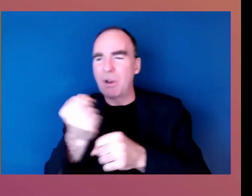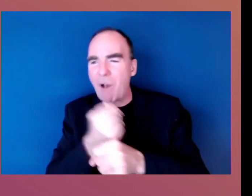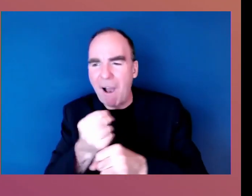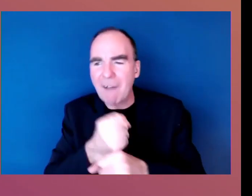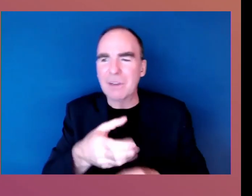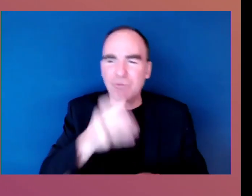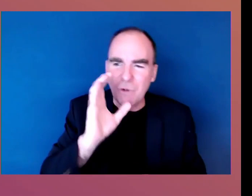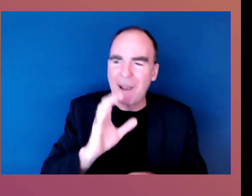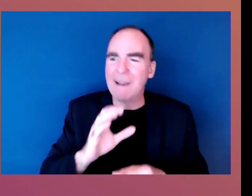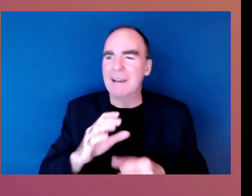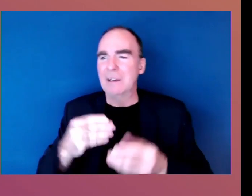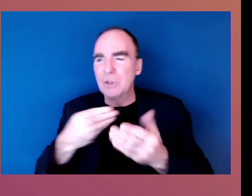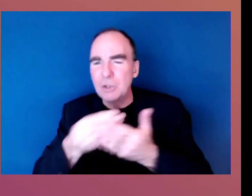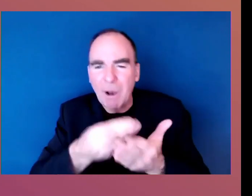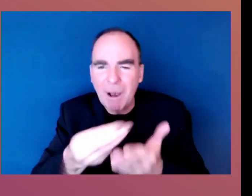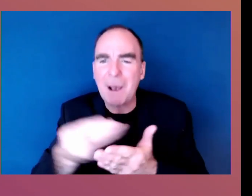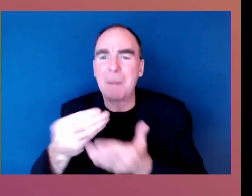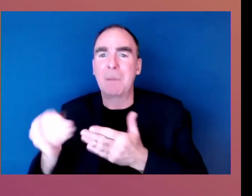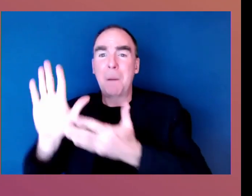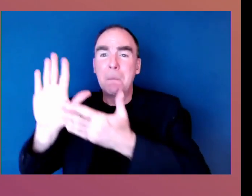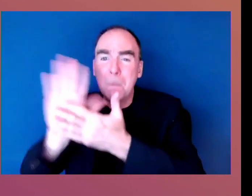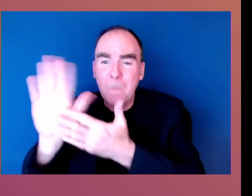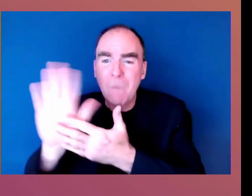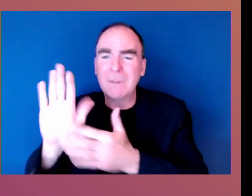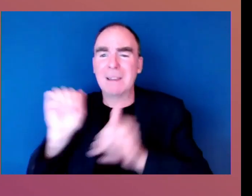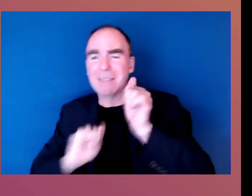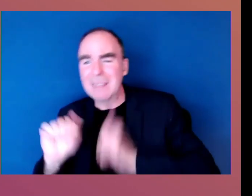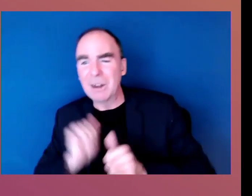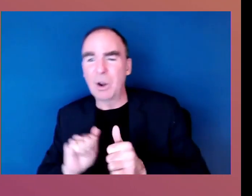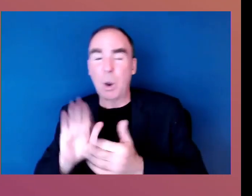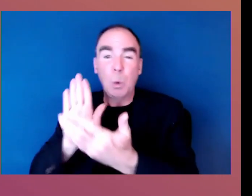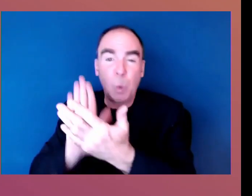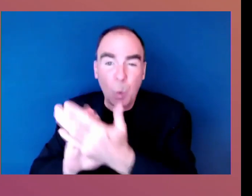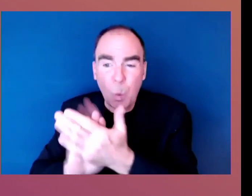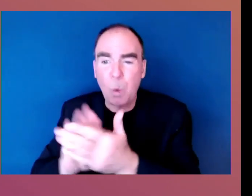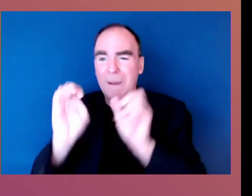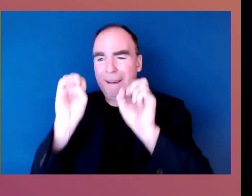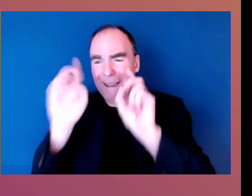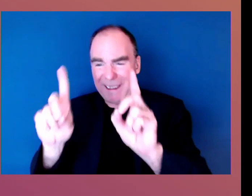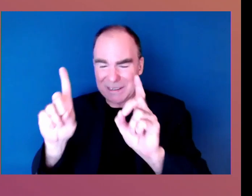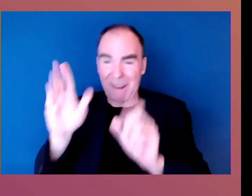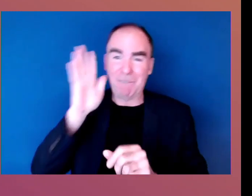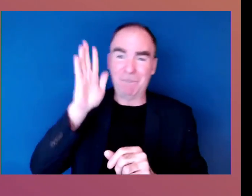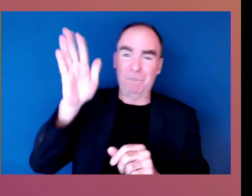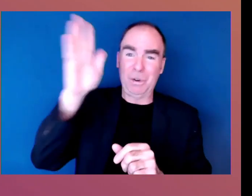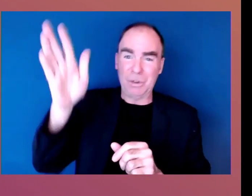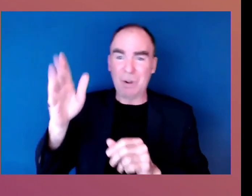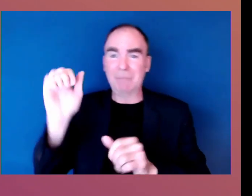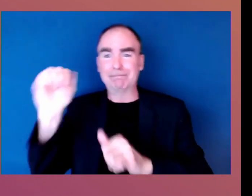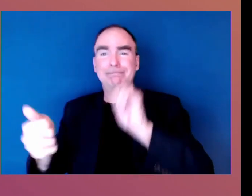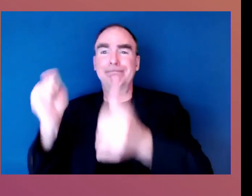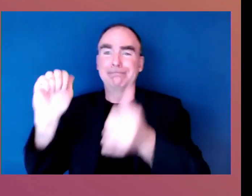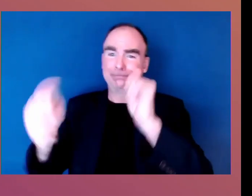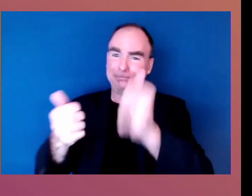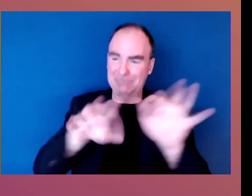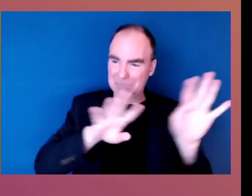such a place could be an experimental field for new technologies and innovation.